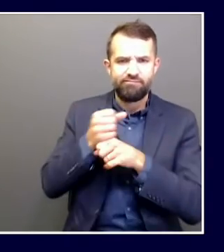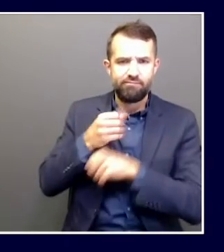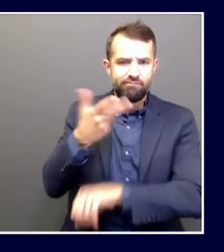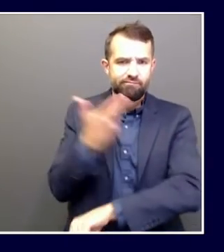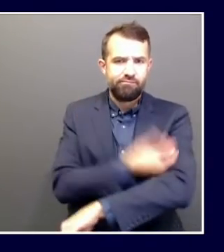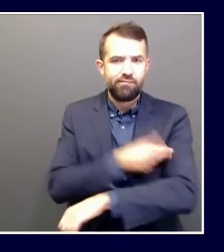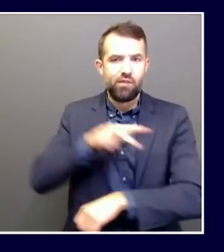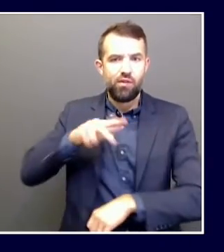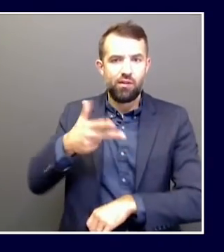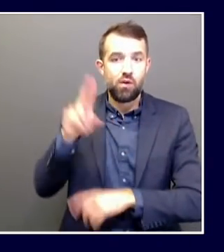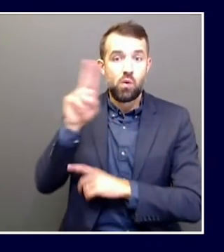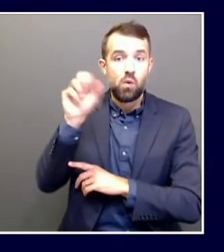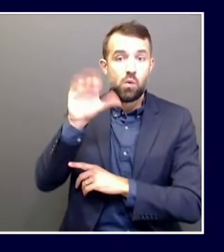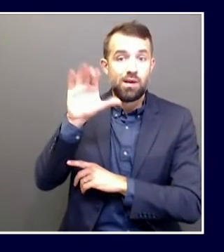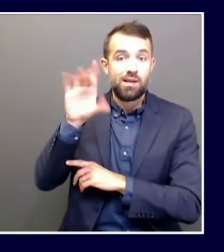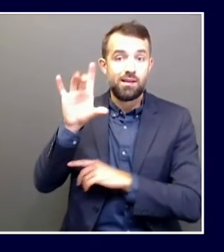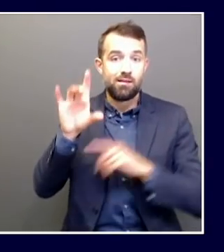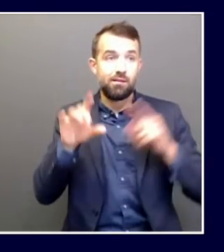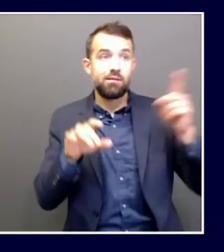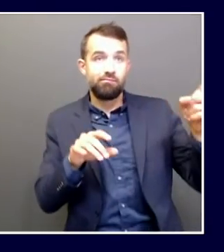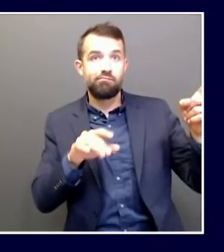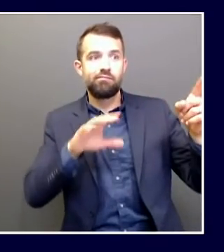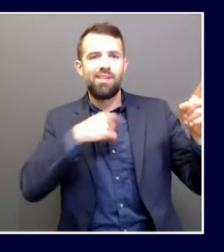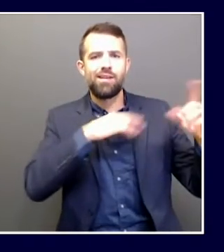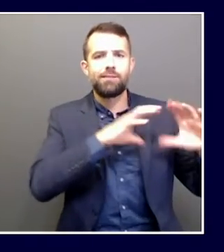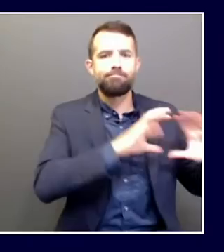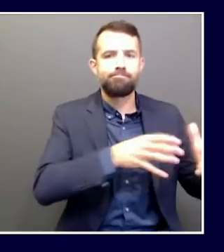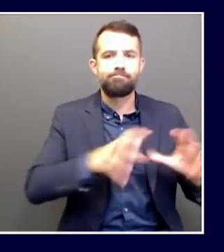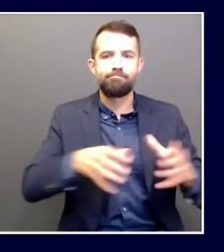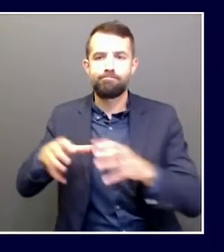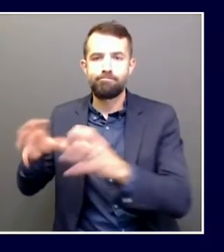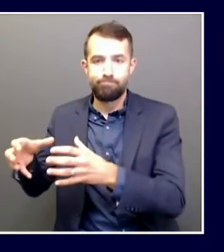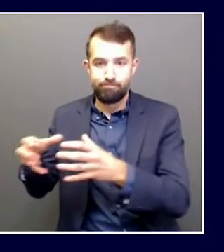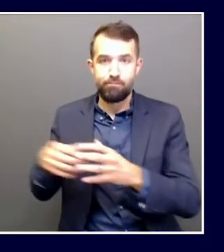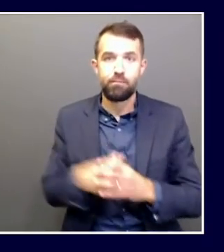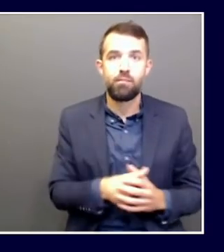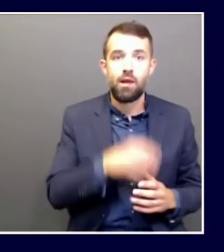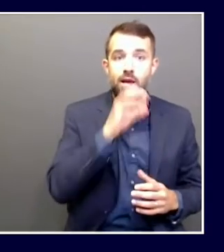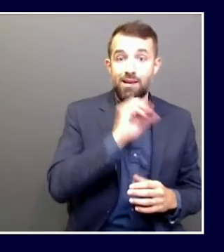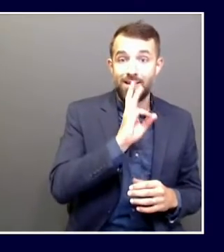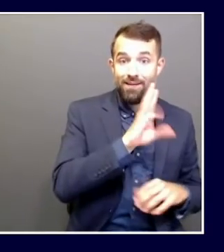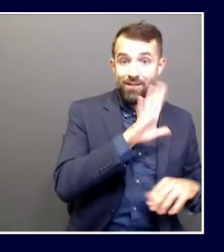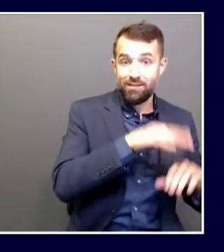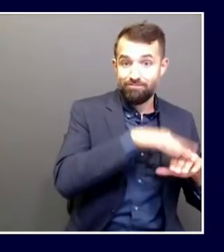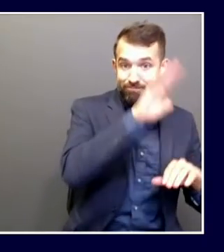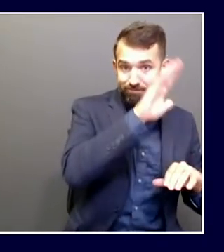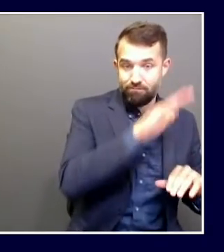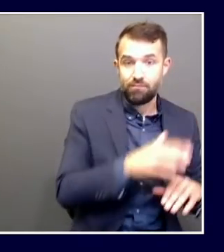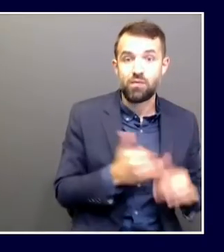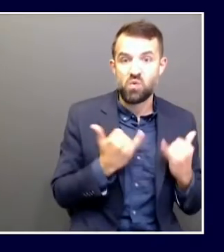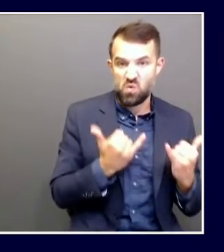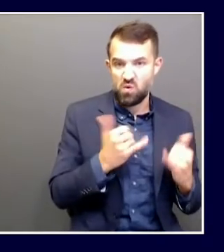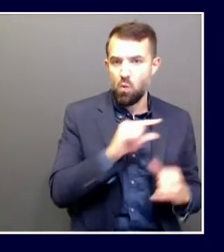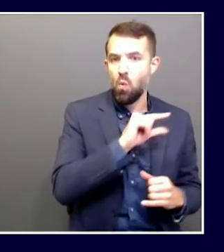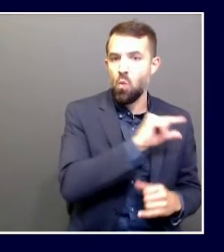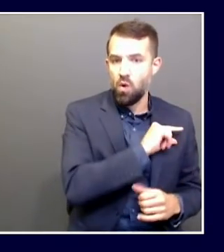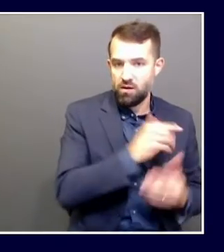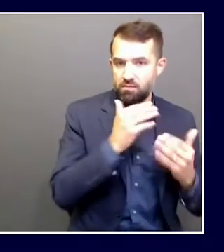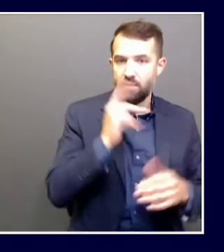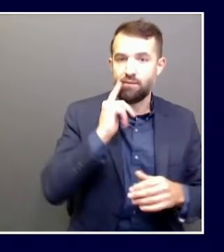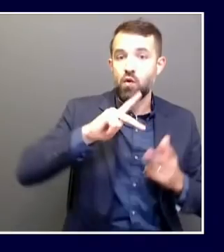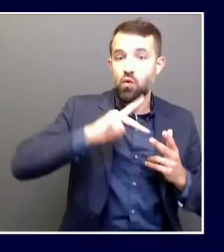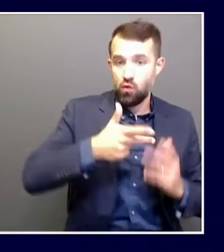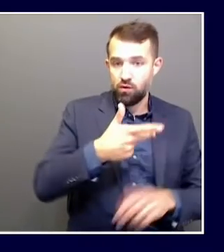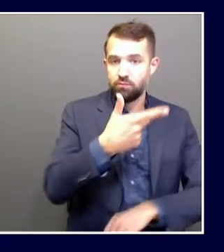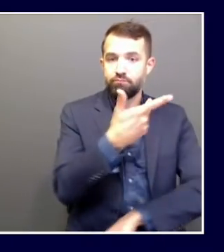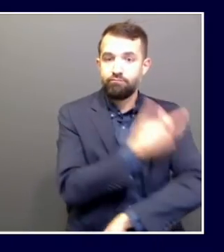booster. This includes folks who are 65 years of age and older. It includes any resident of a long-term care